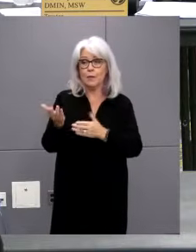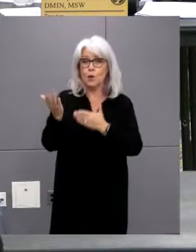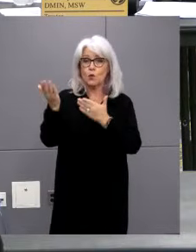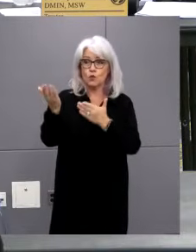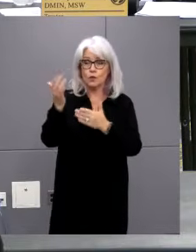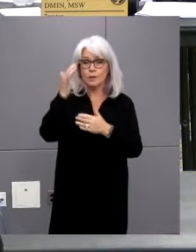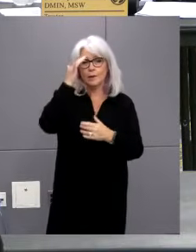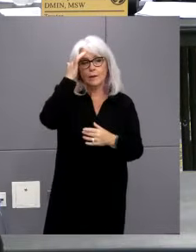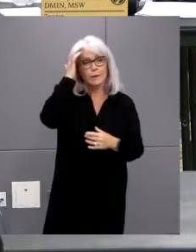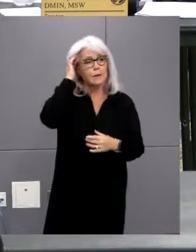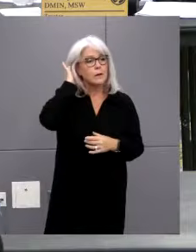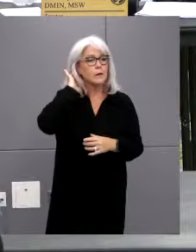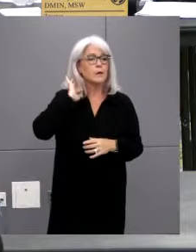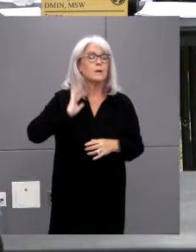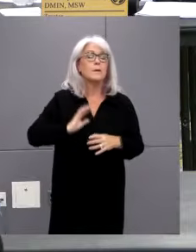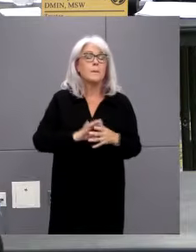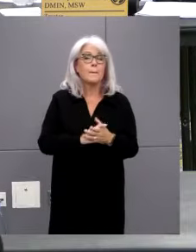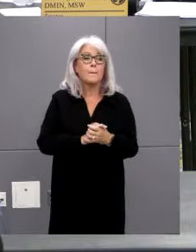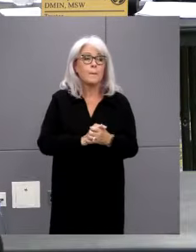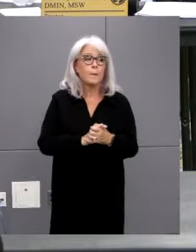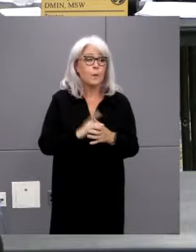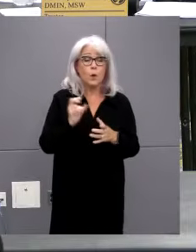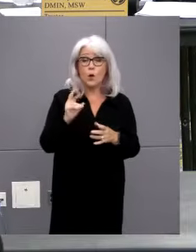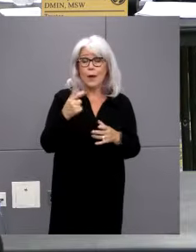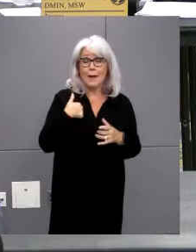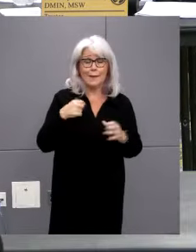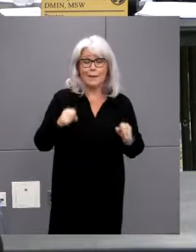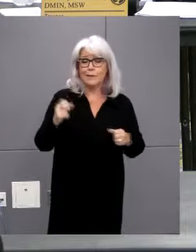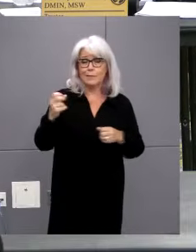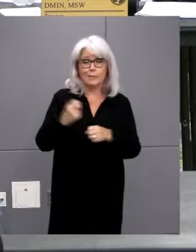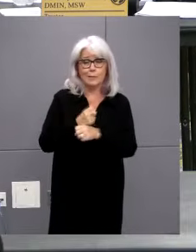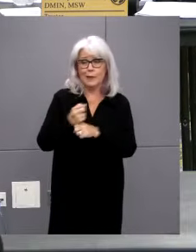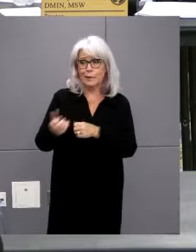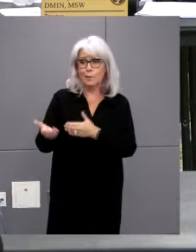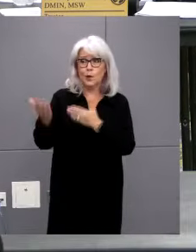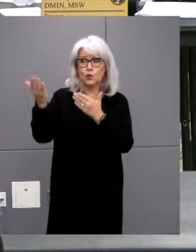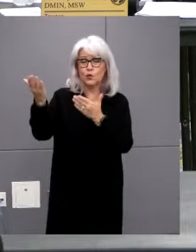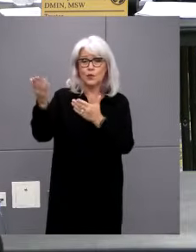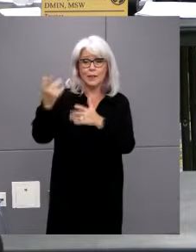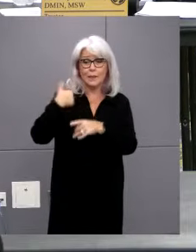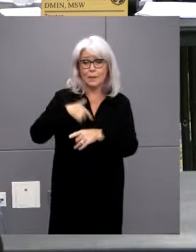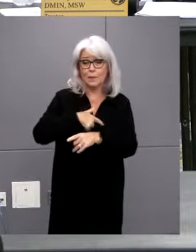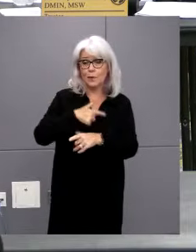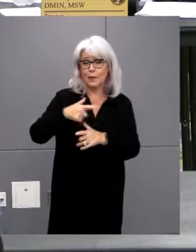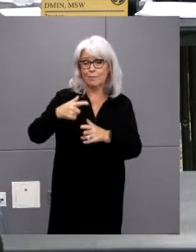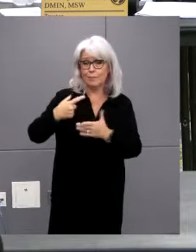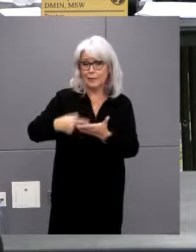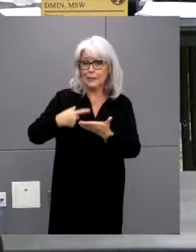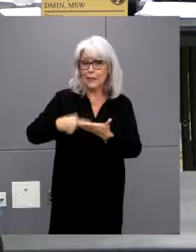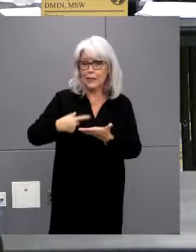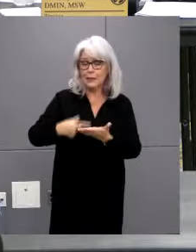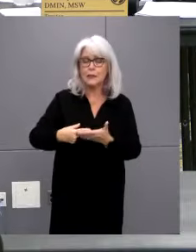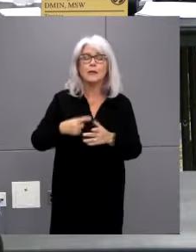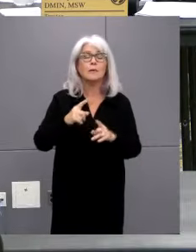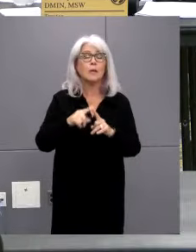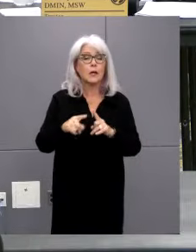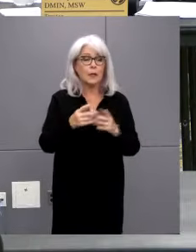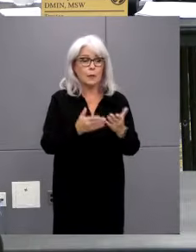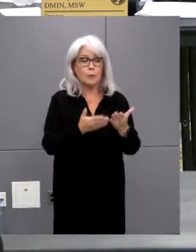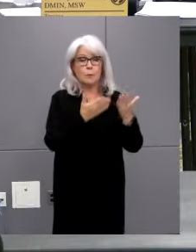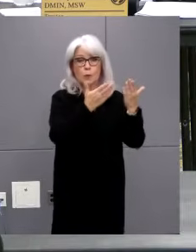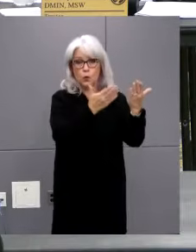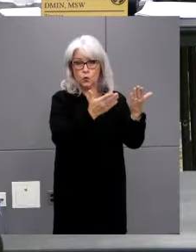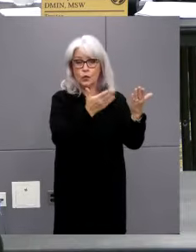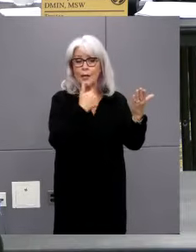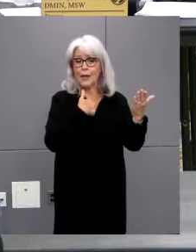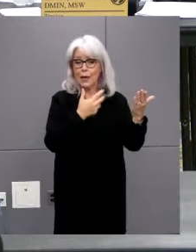okay? Or I can just make the motion and then we have the discussion. But the motion,